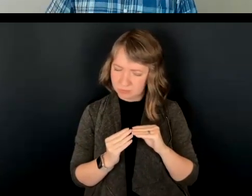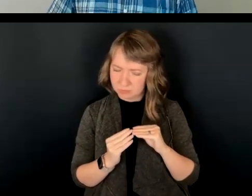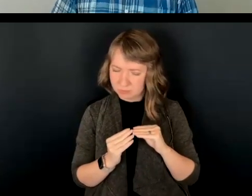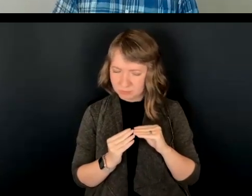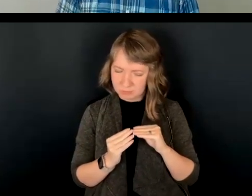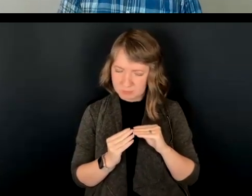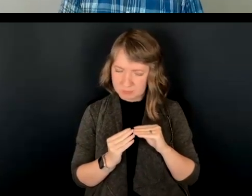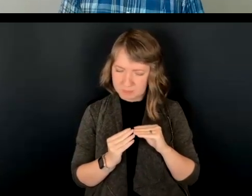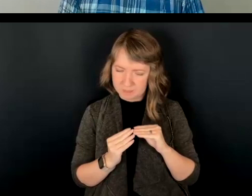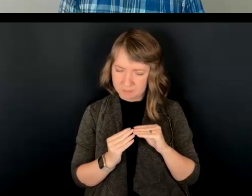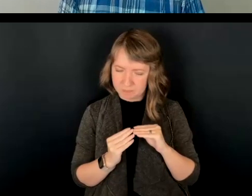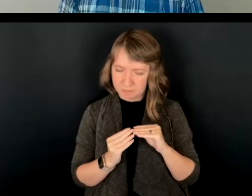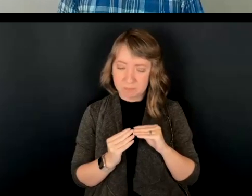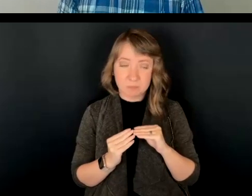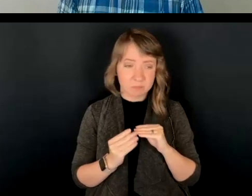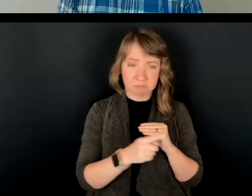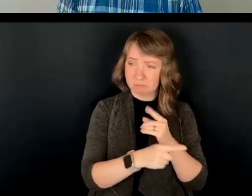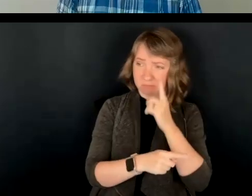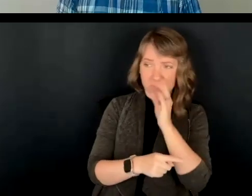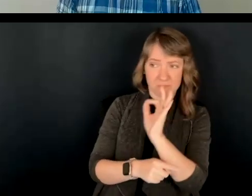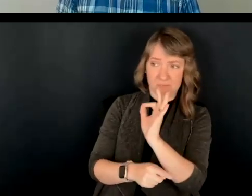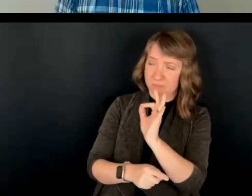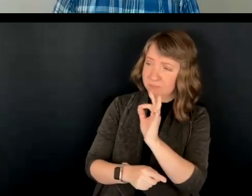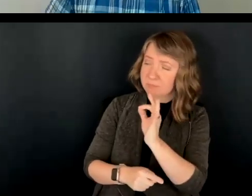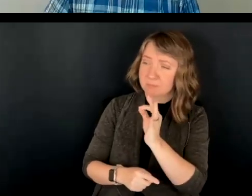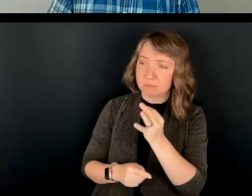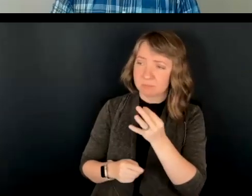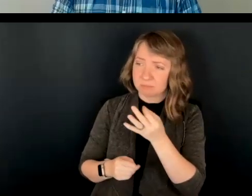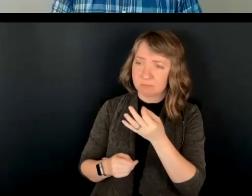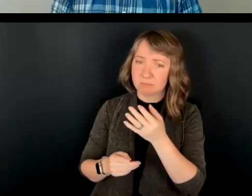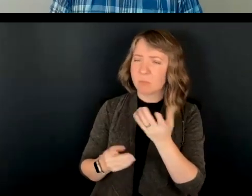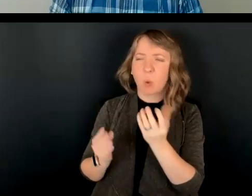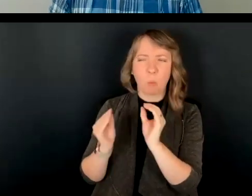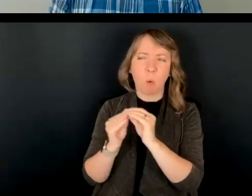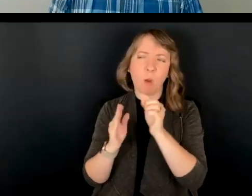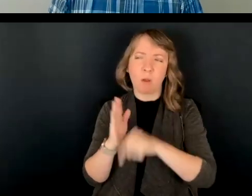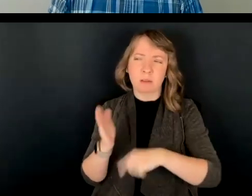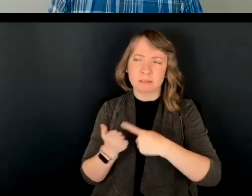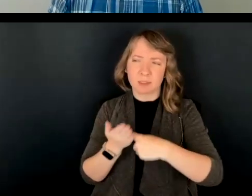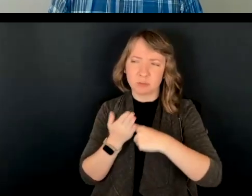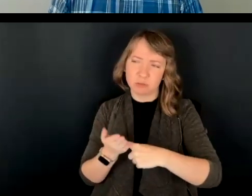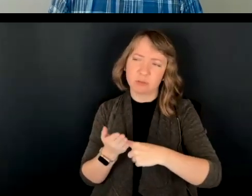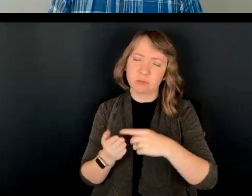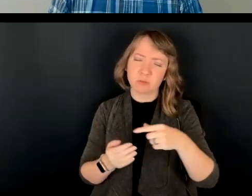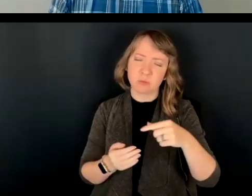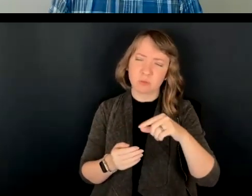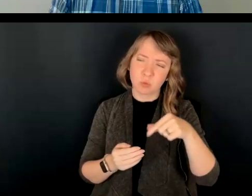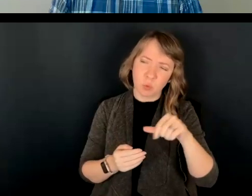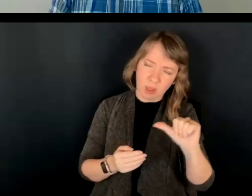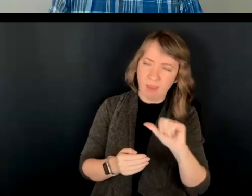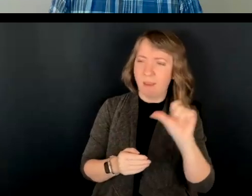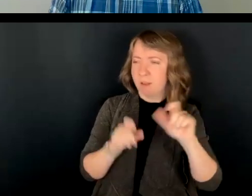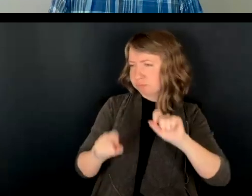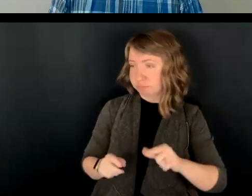I think that's great, Midori, and we can have more discussion when we get into some Q&A and some of our other